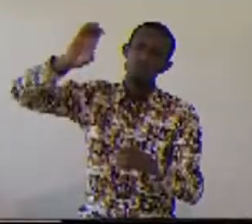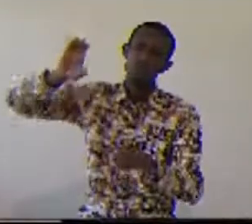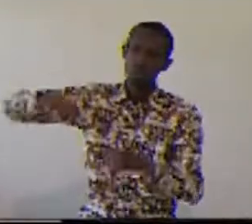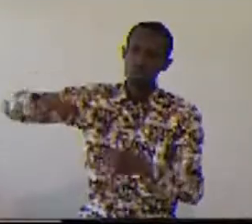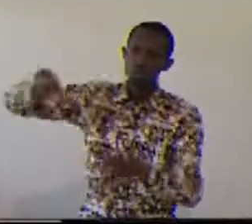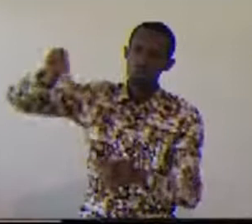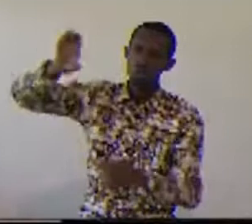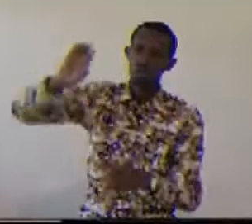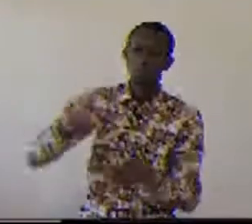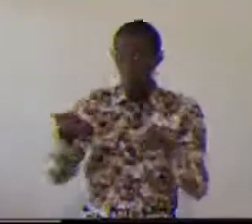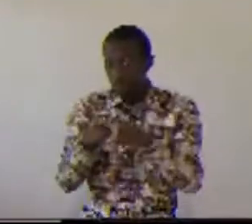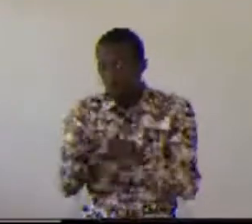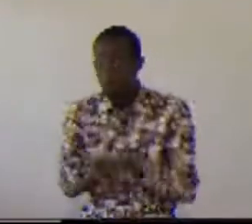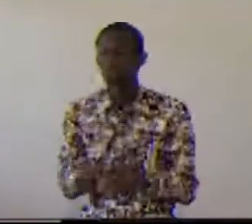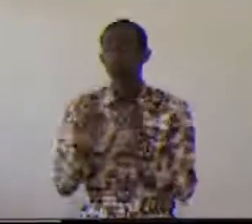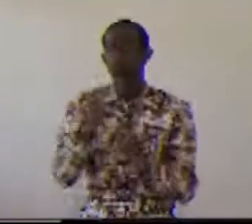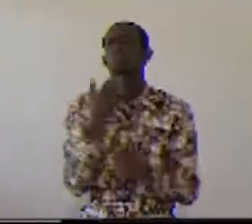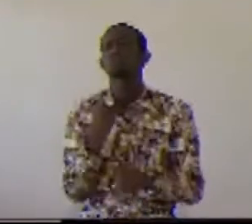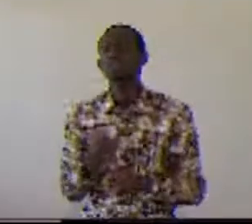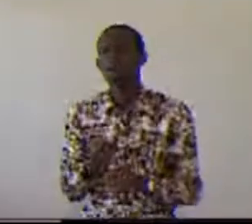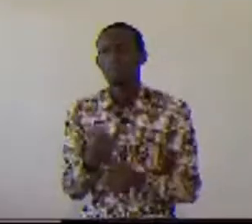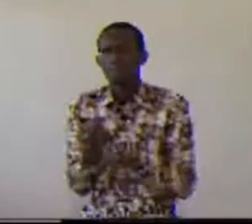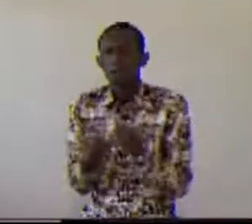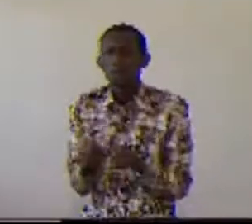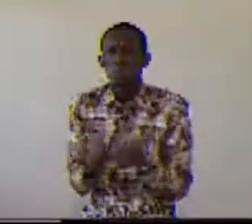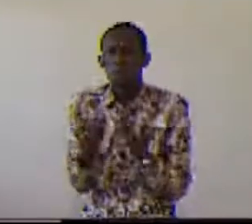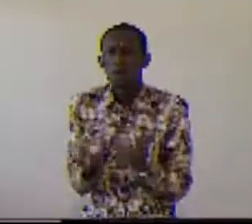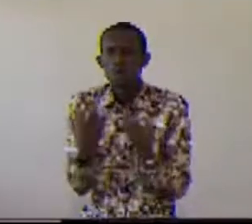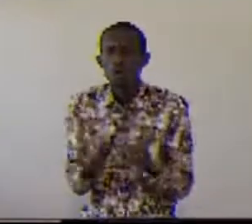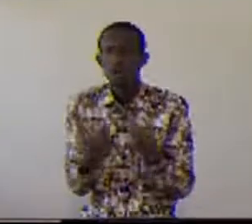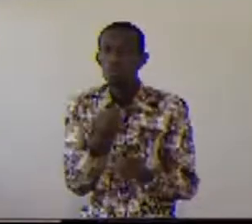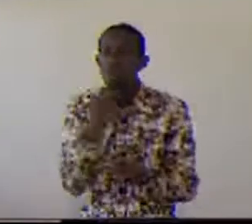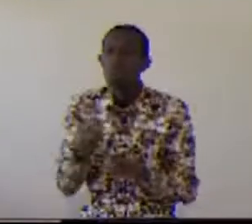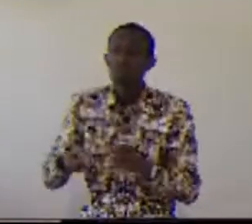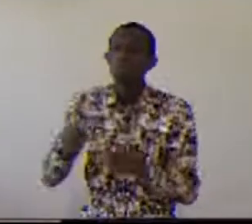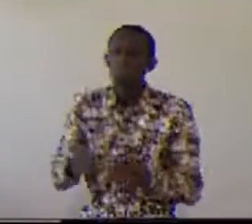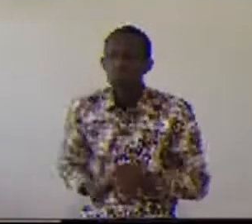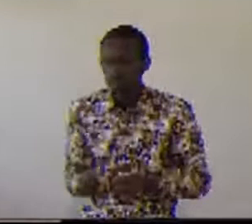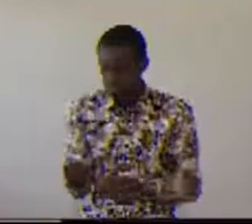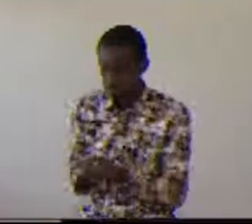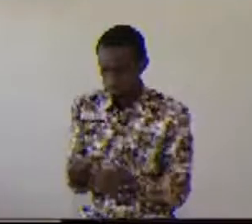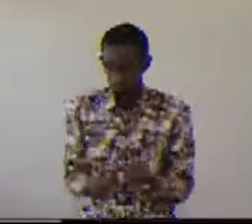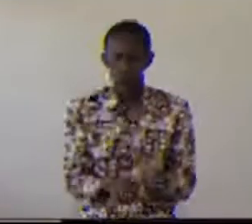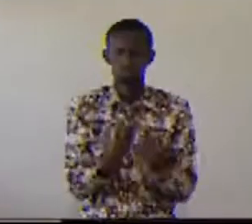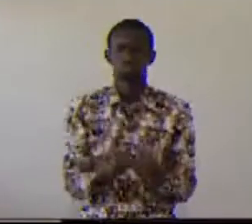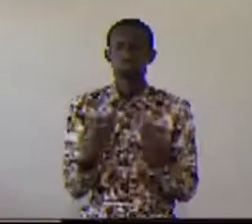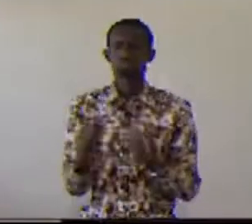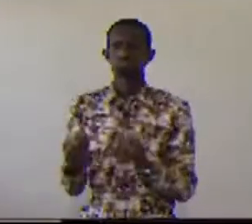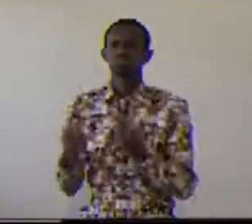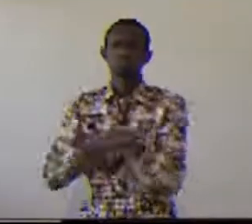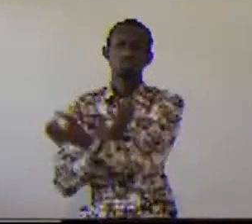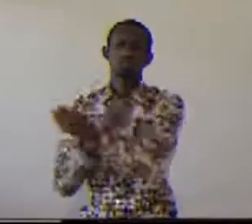substance. You have to supply energy so that the particles, the attractive forces in